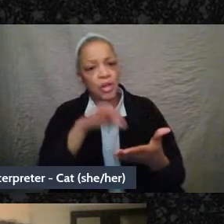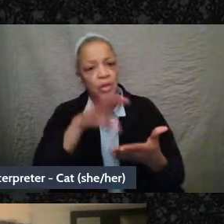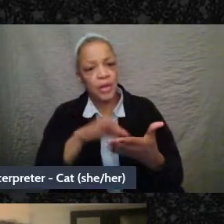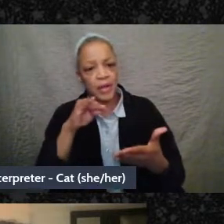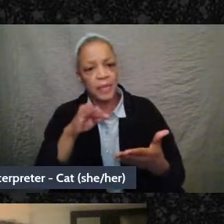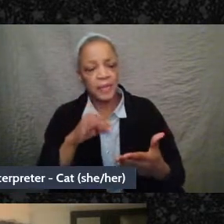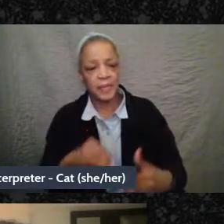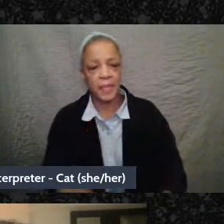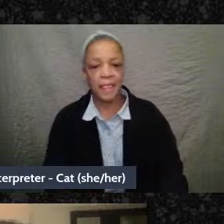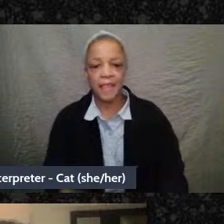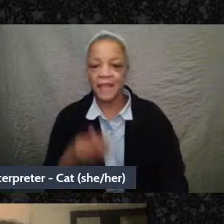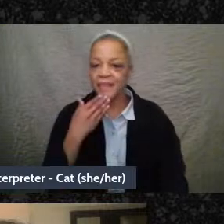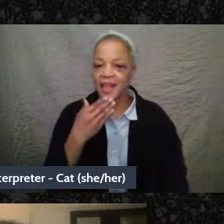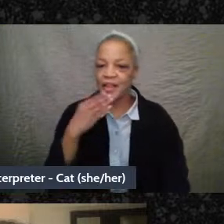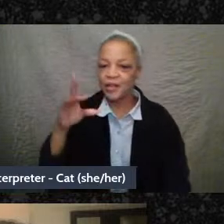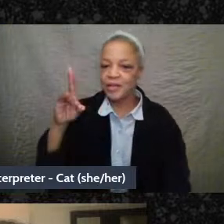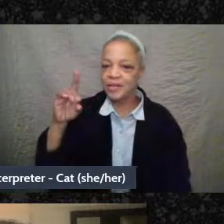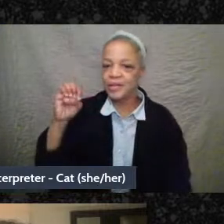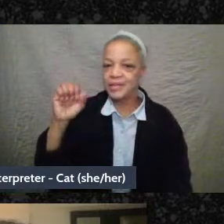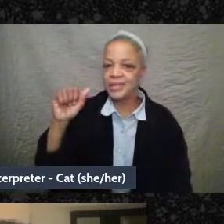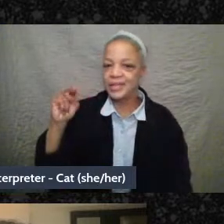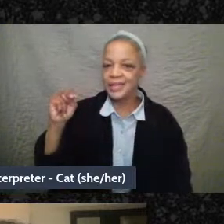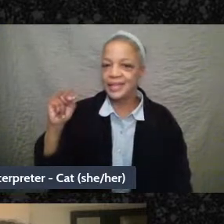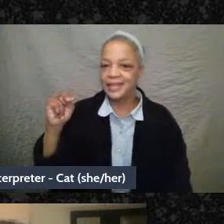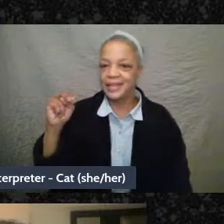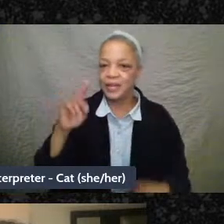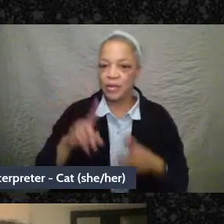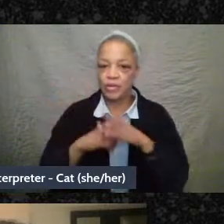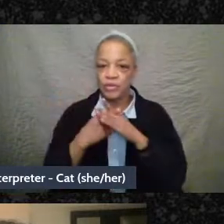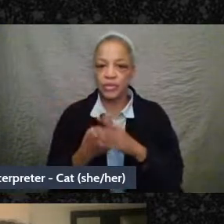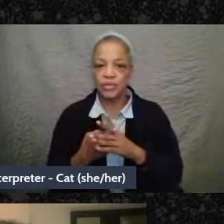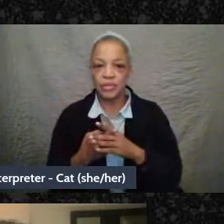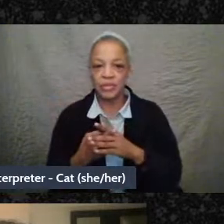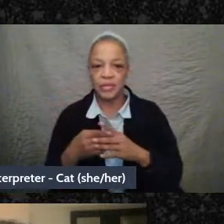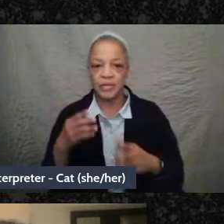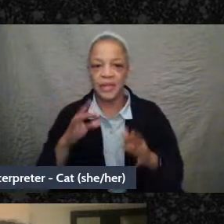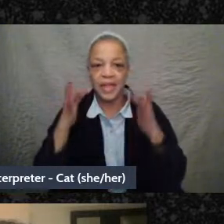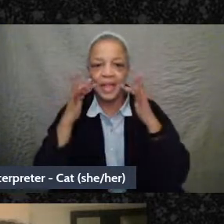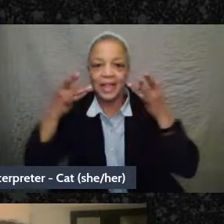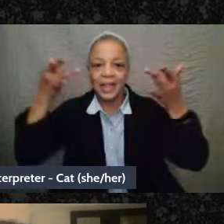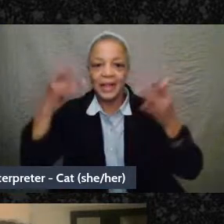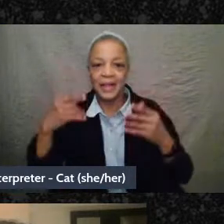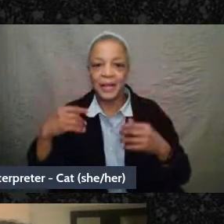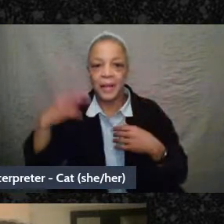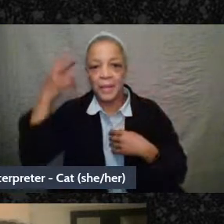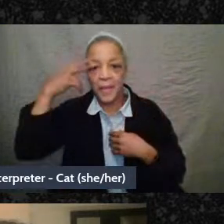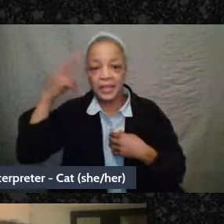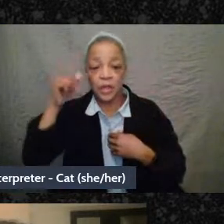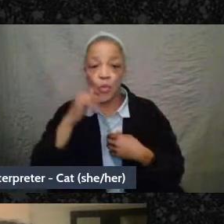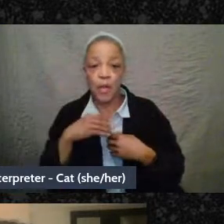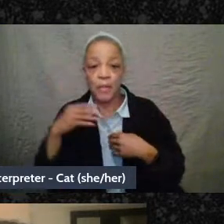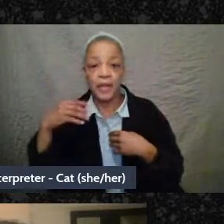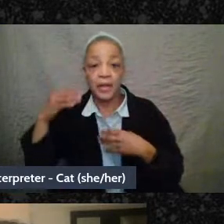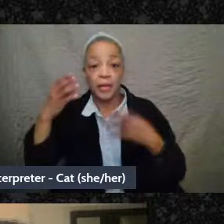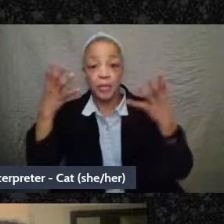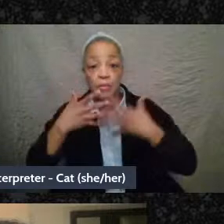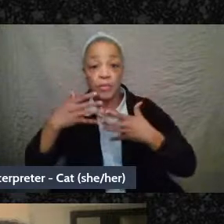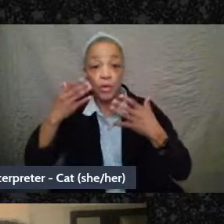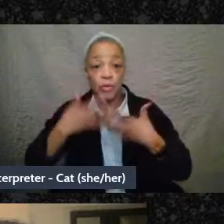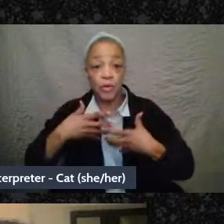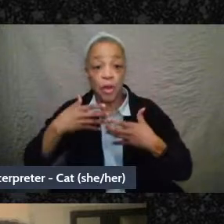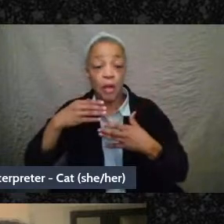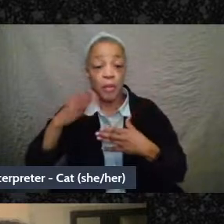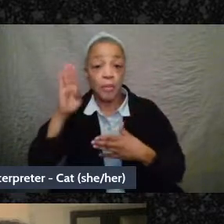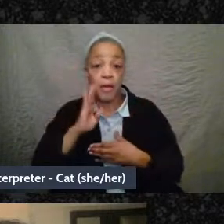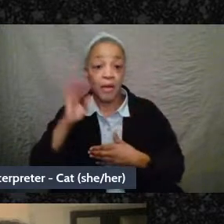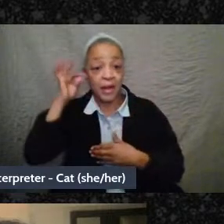Yeah, absolutely. Thank you, Dean. I'll start by saying I'm a light-skinned Mexican woman with wavy dark brown hair